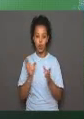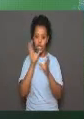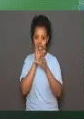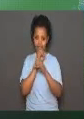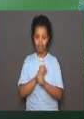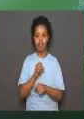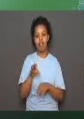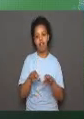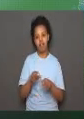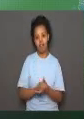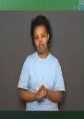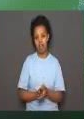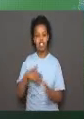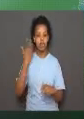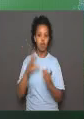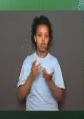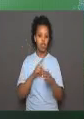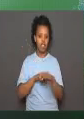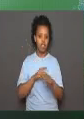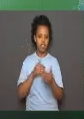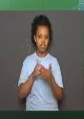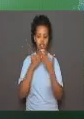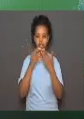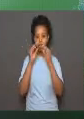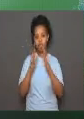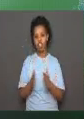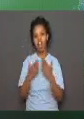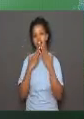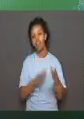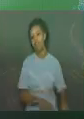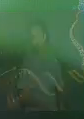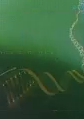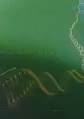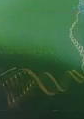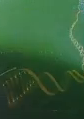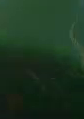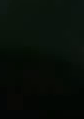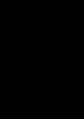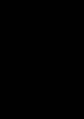today. Until next time, thank you, teacher. Thank you, students.